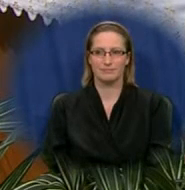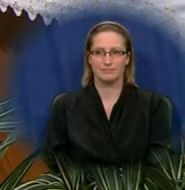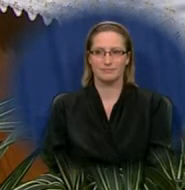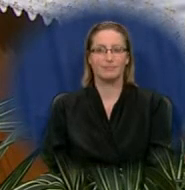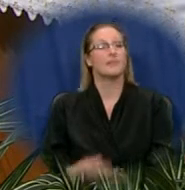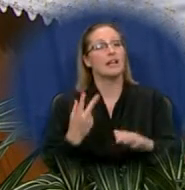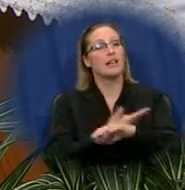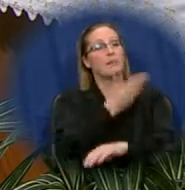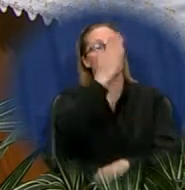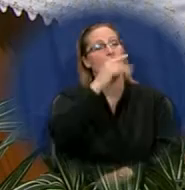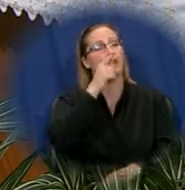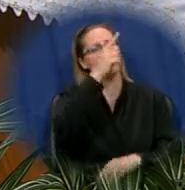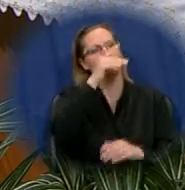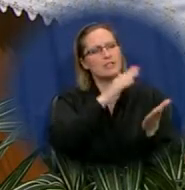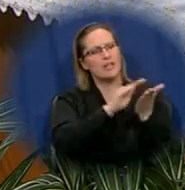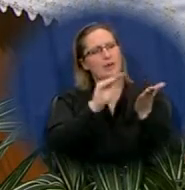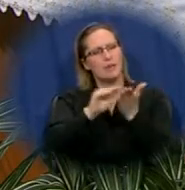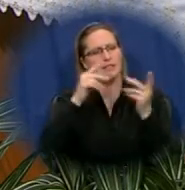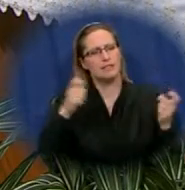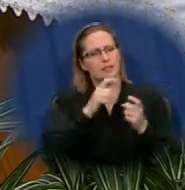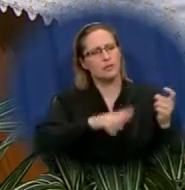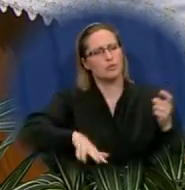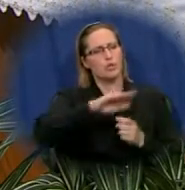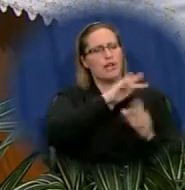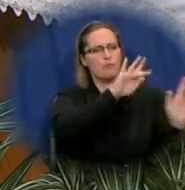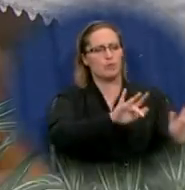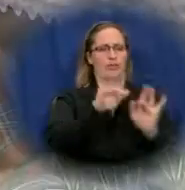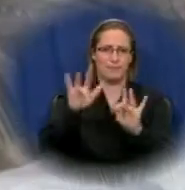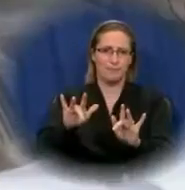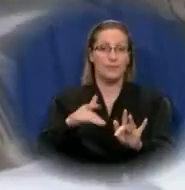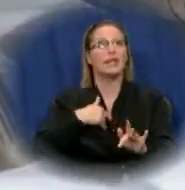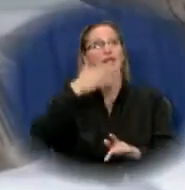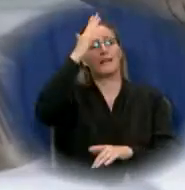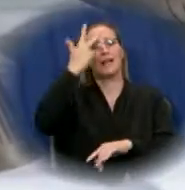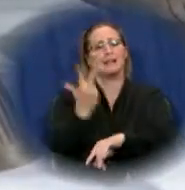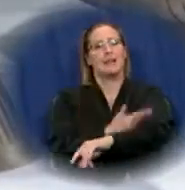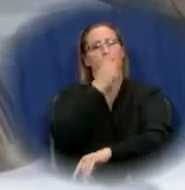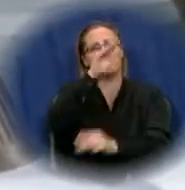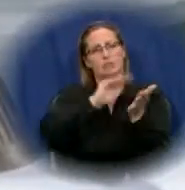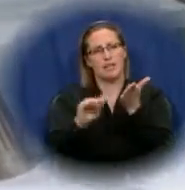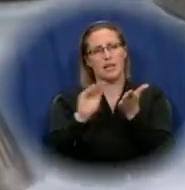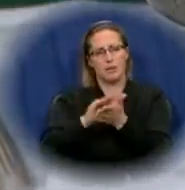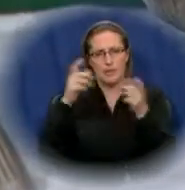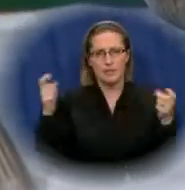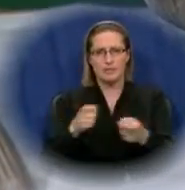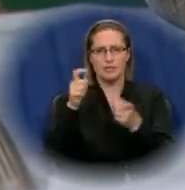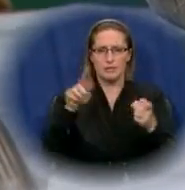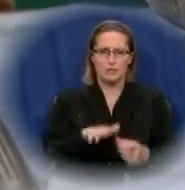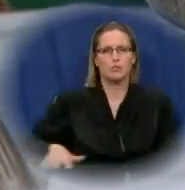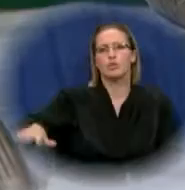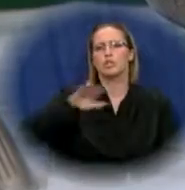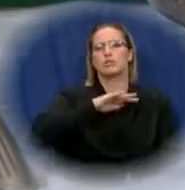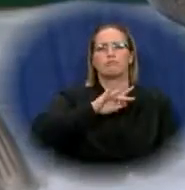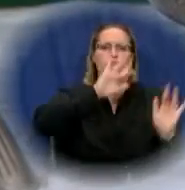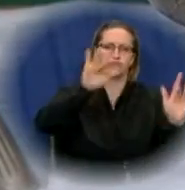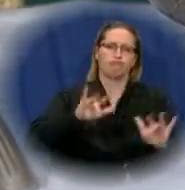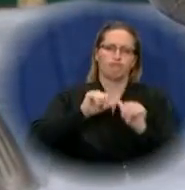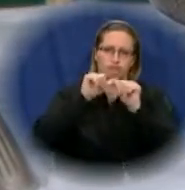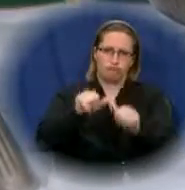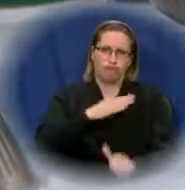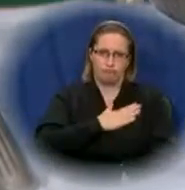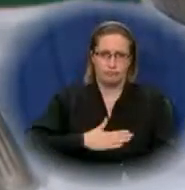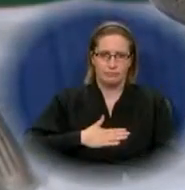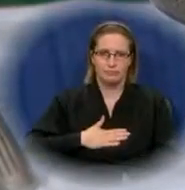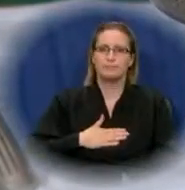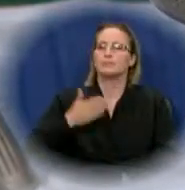Lamb of God, you take away the sins of the world. Have mercy on us. Lamb of God, you take away the sins of the world. Have